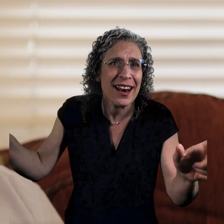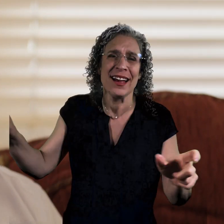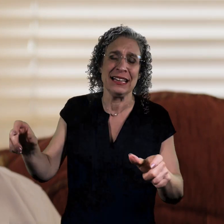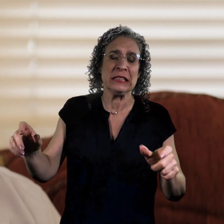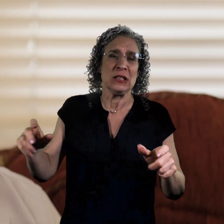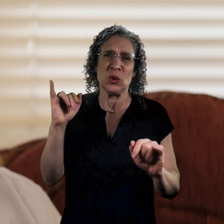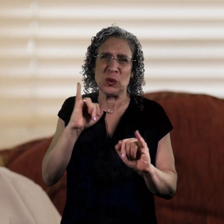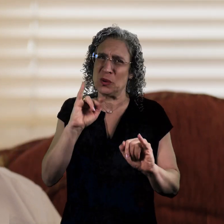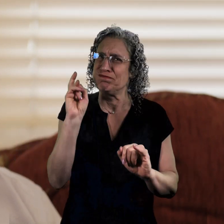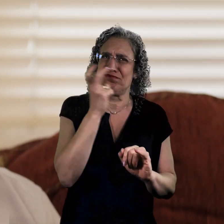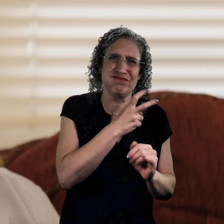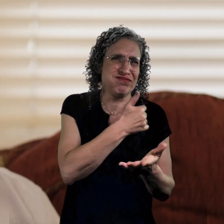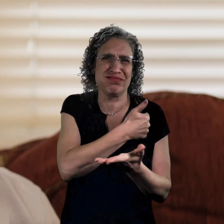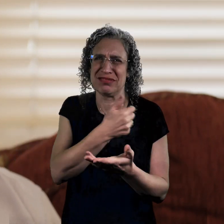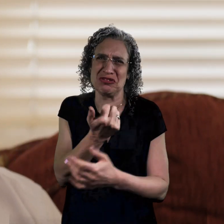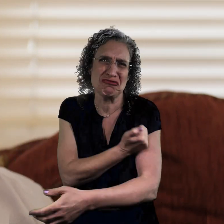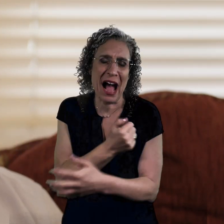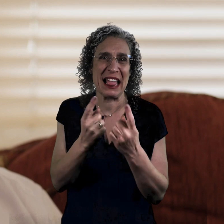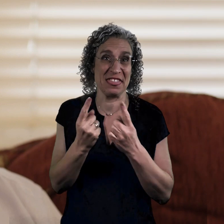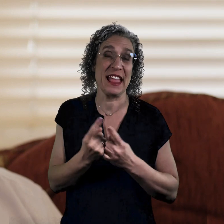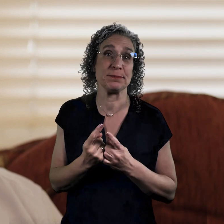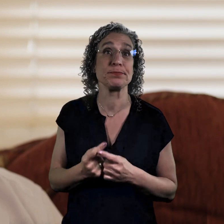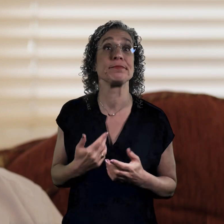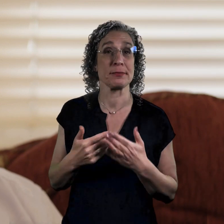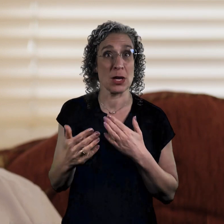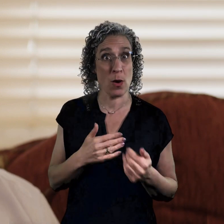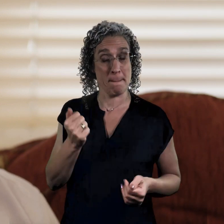And as they got closer, they opened up to let them through.